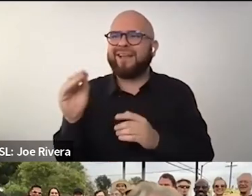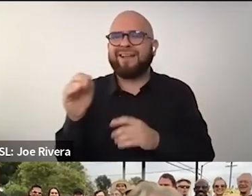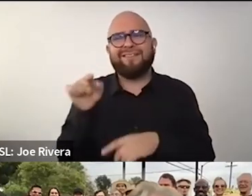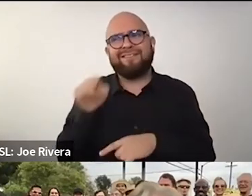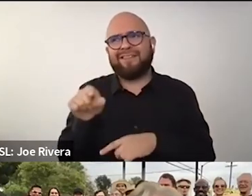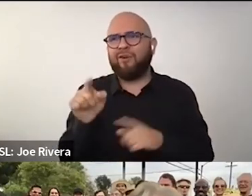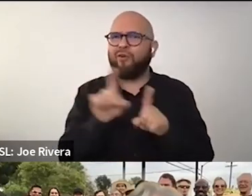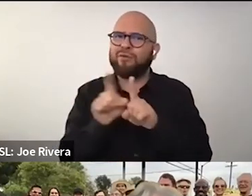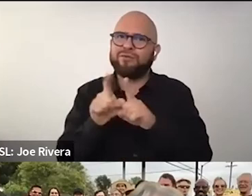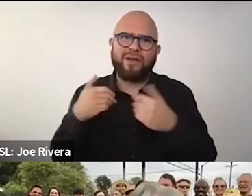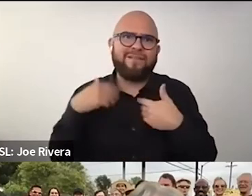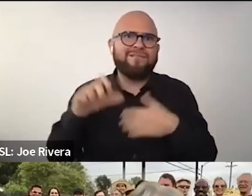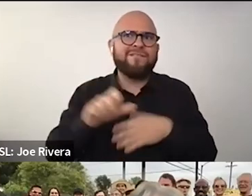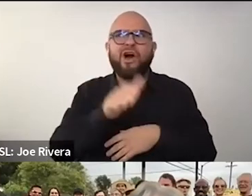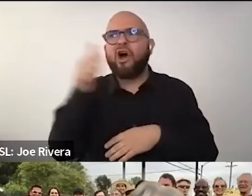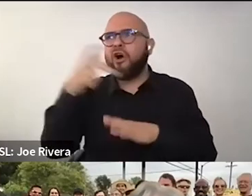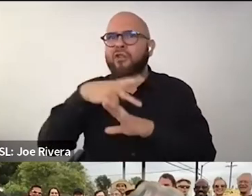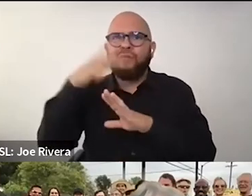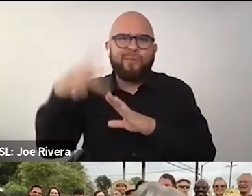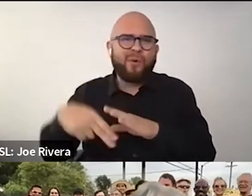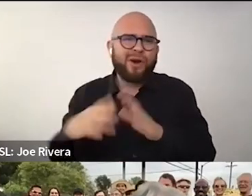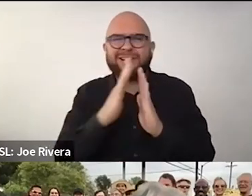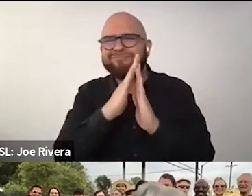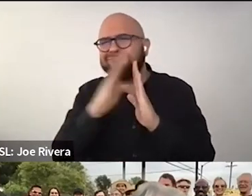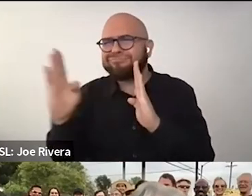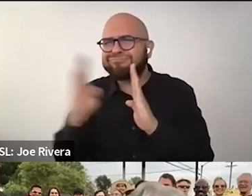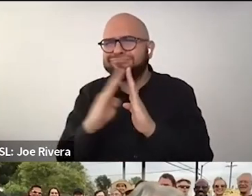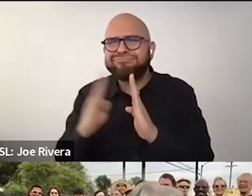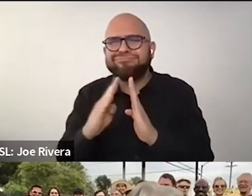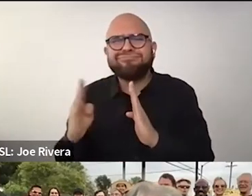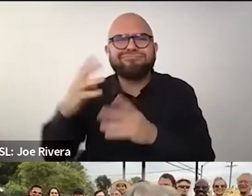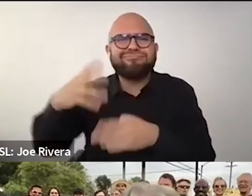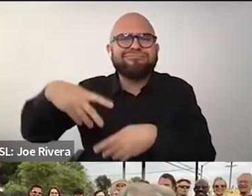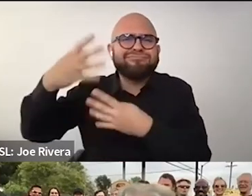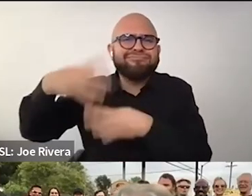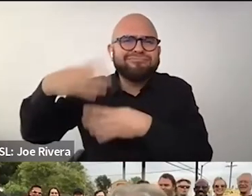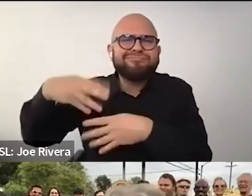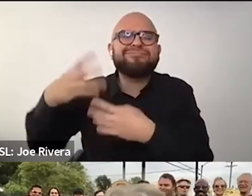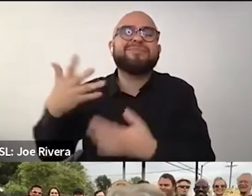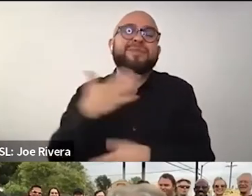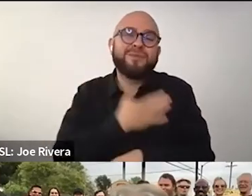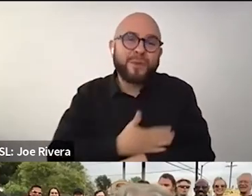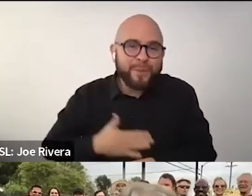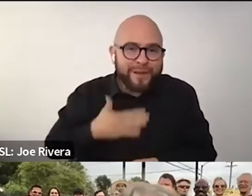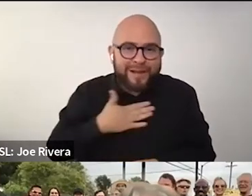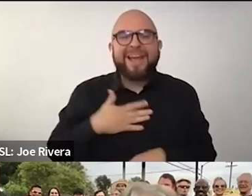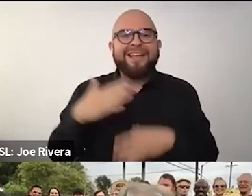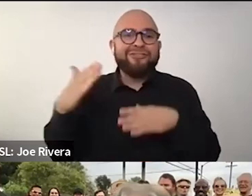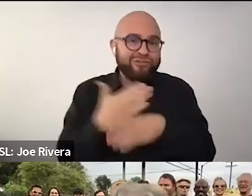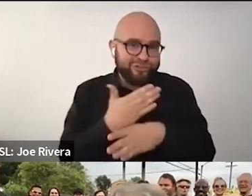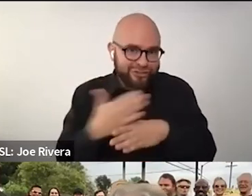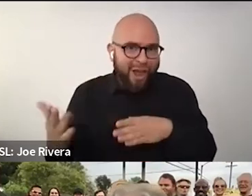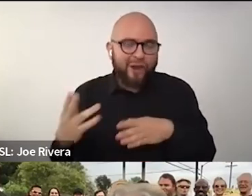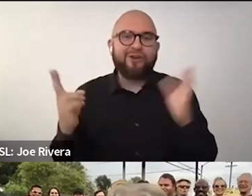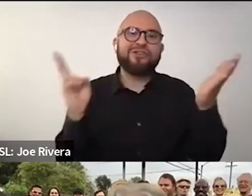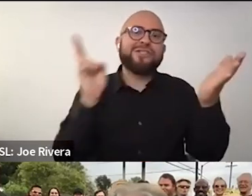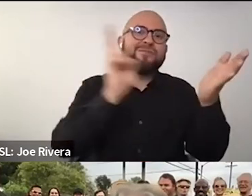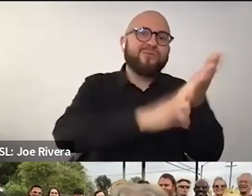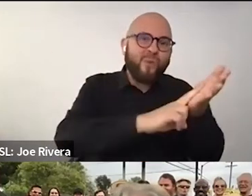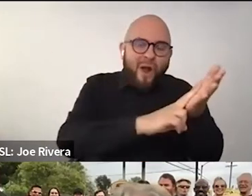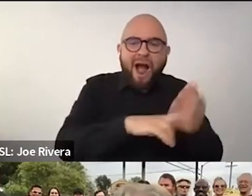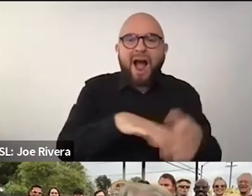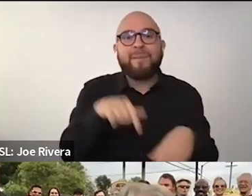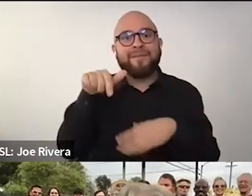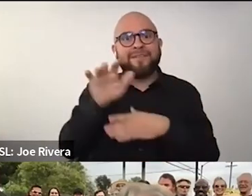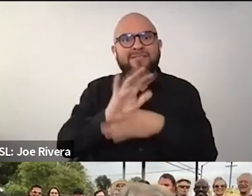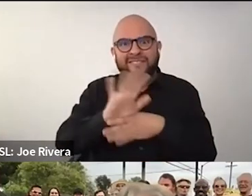and informative topics for our members. So be sure to share, subscribe, send the video to your friends. And on behalf